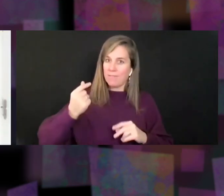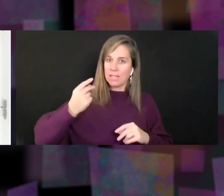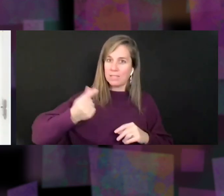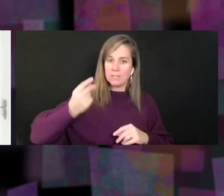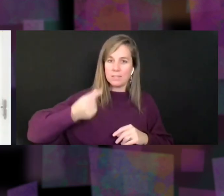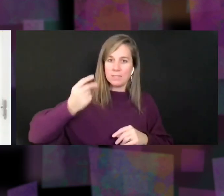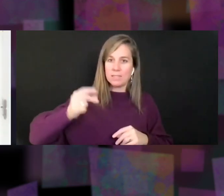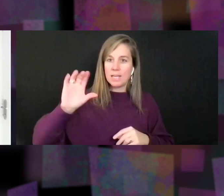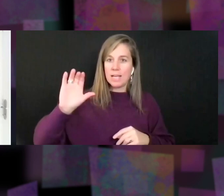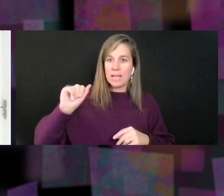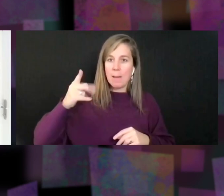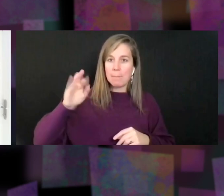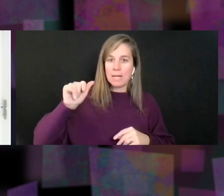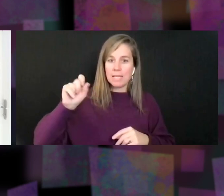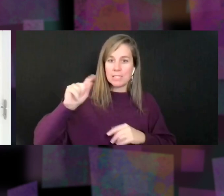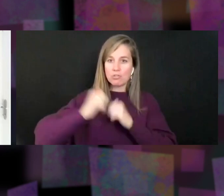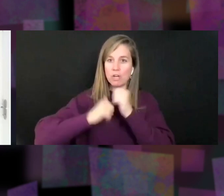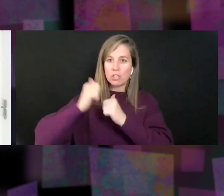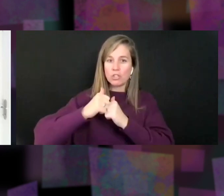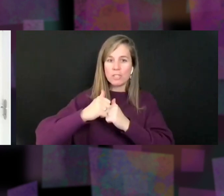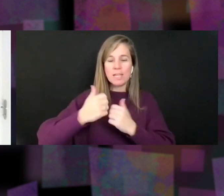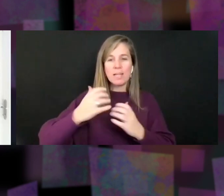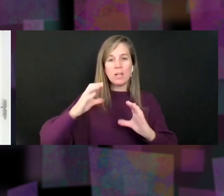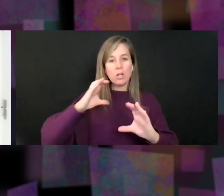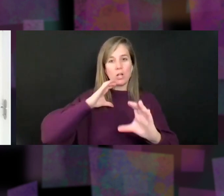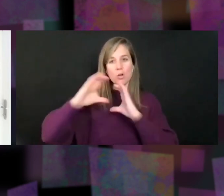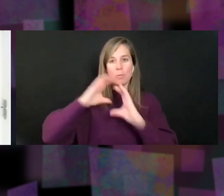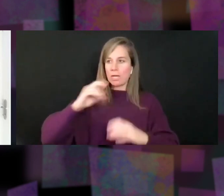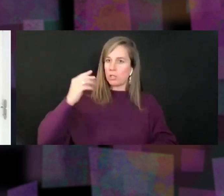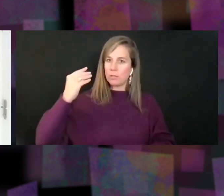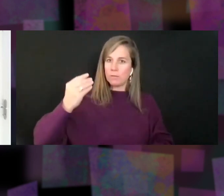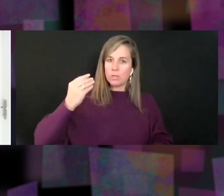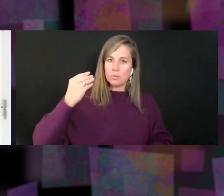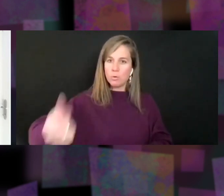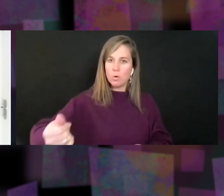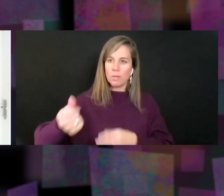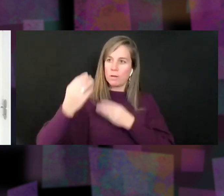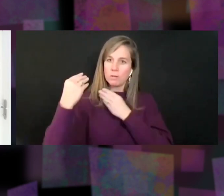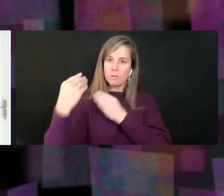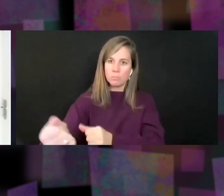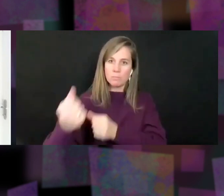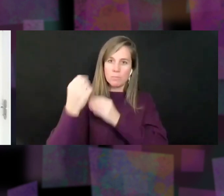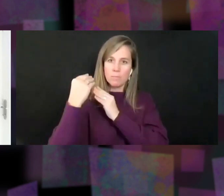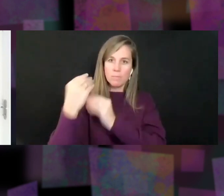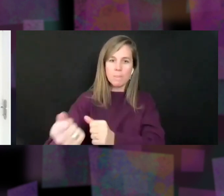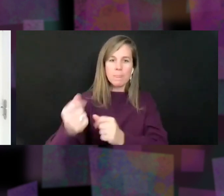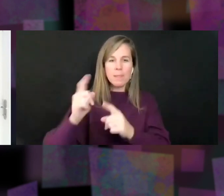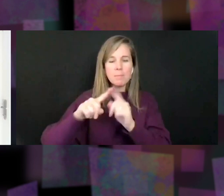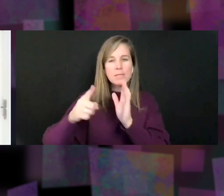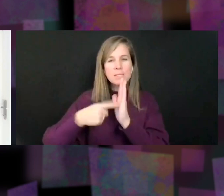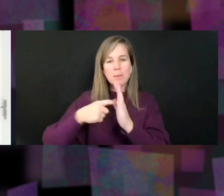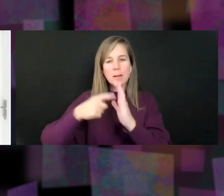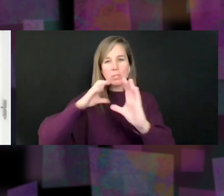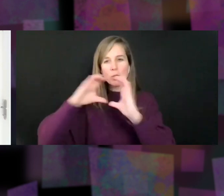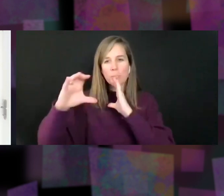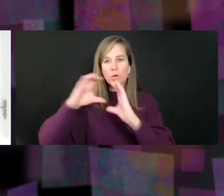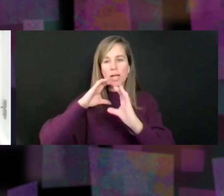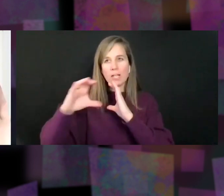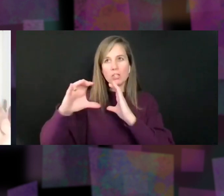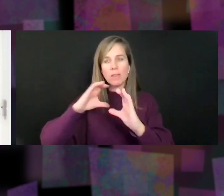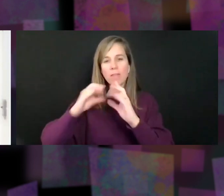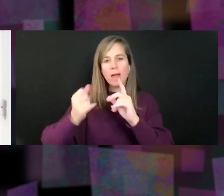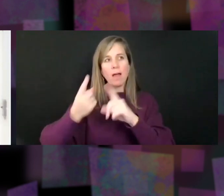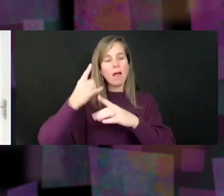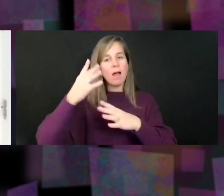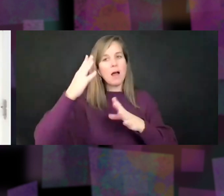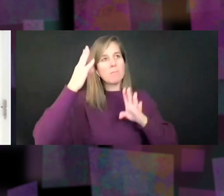structures, communication often prizes efficiency. But sometimes communication that takes its own path is